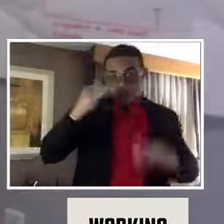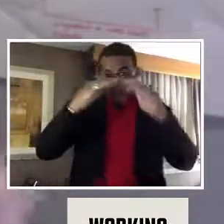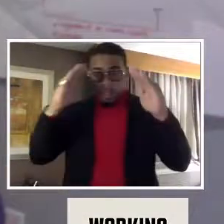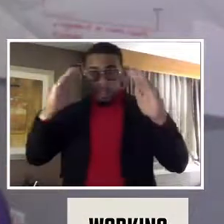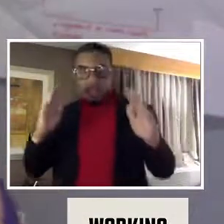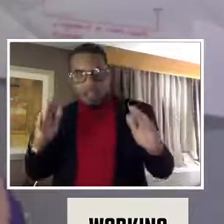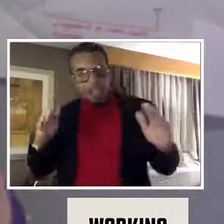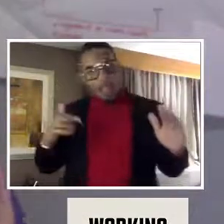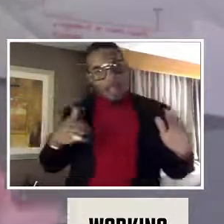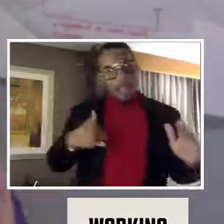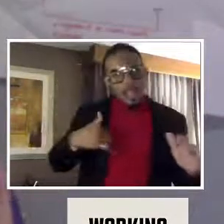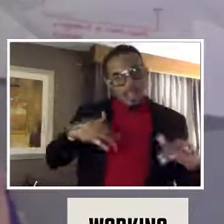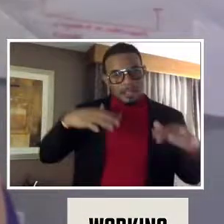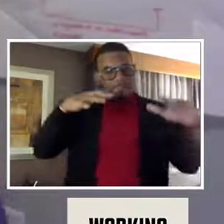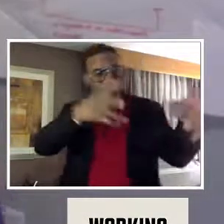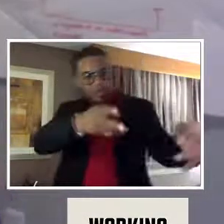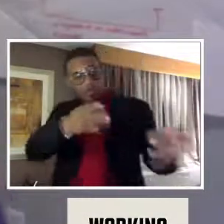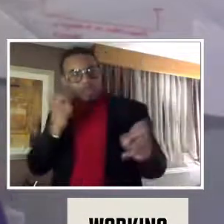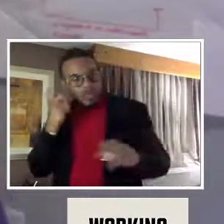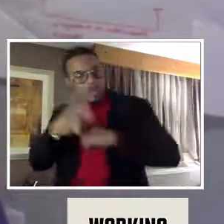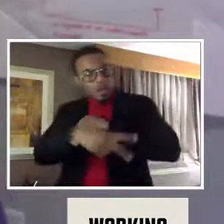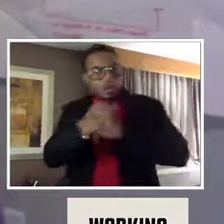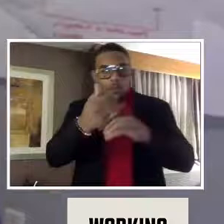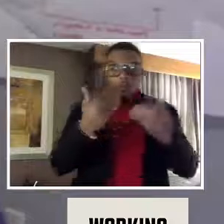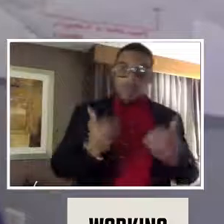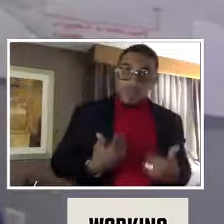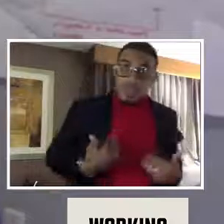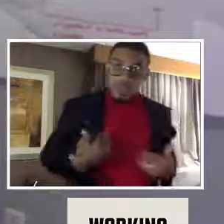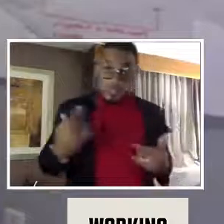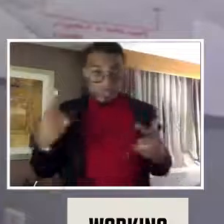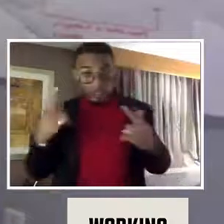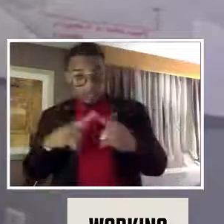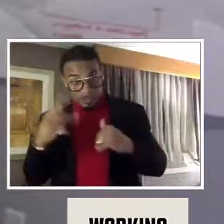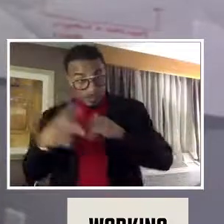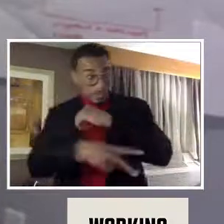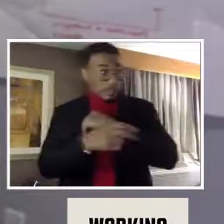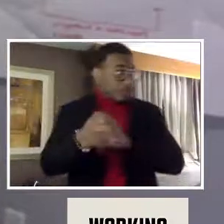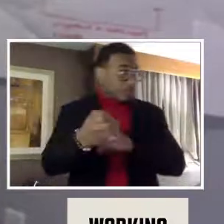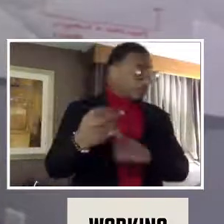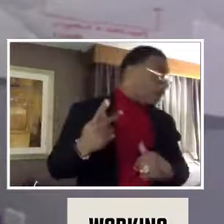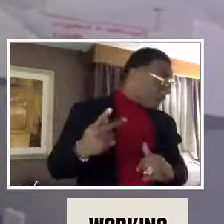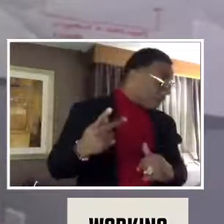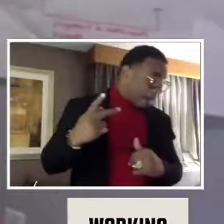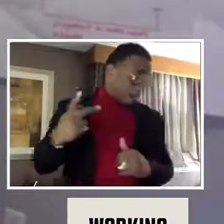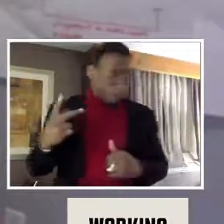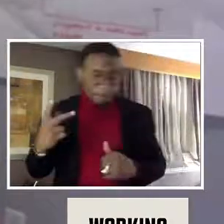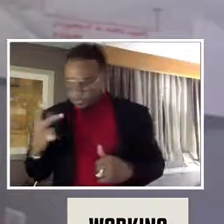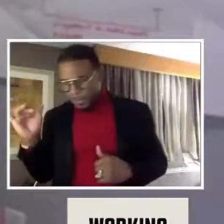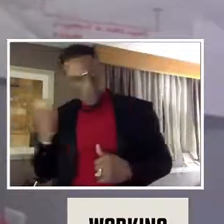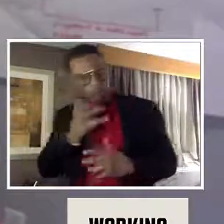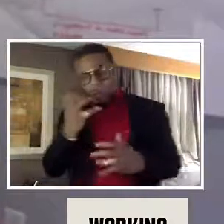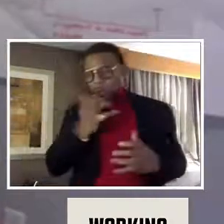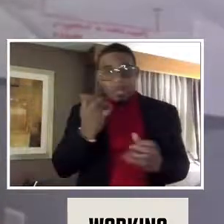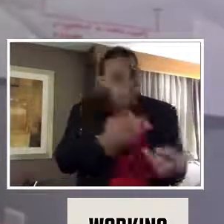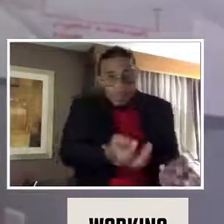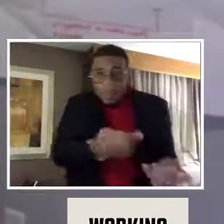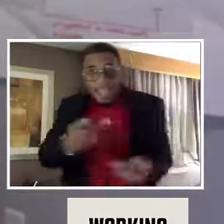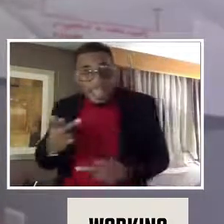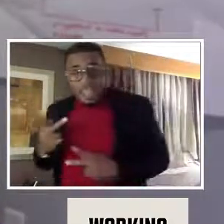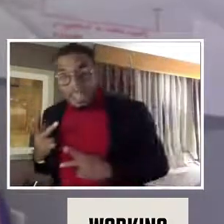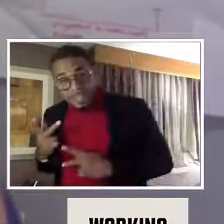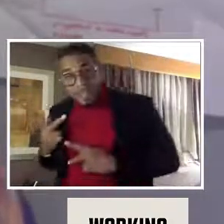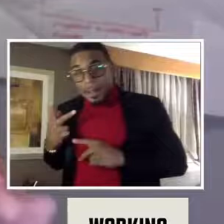I took back what it stole from me, took it back. Ooh, took it